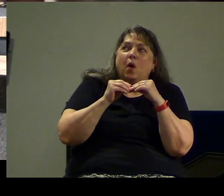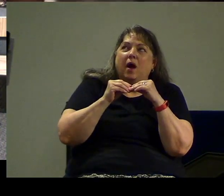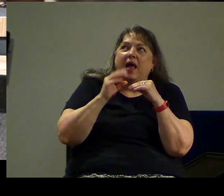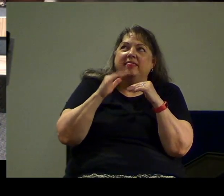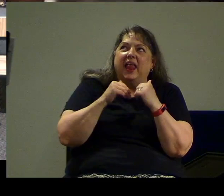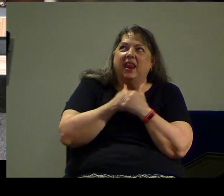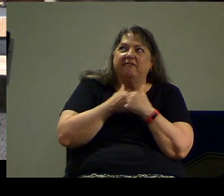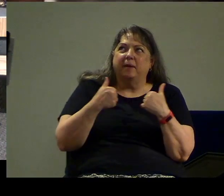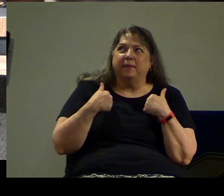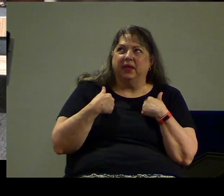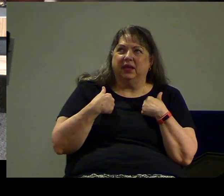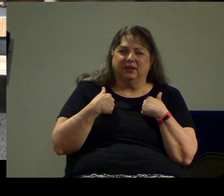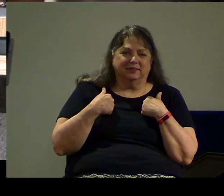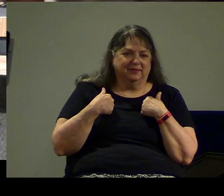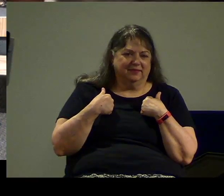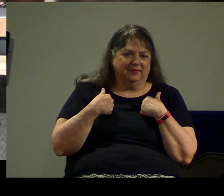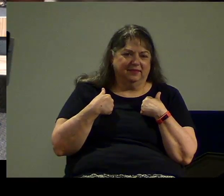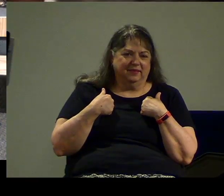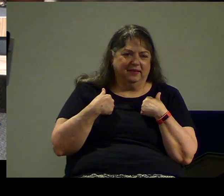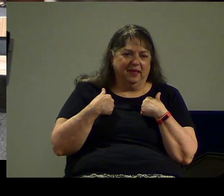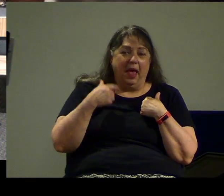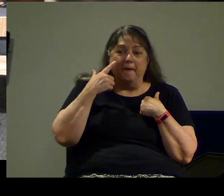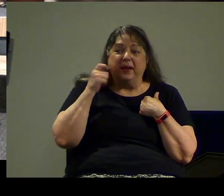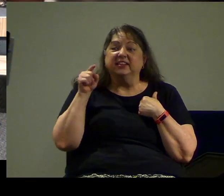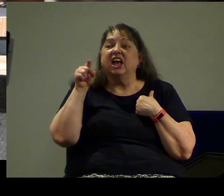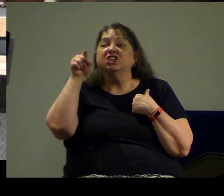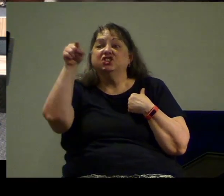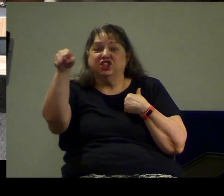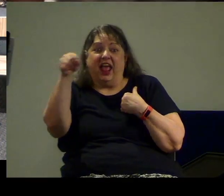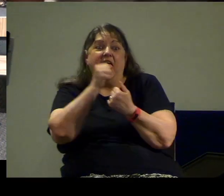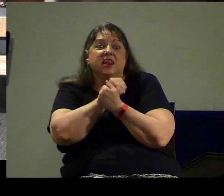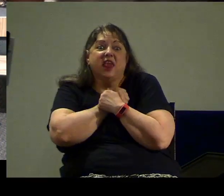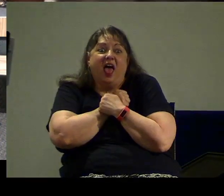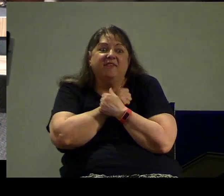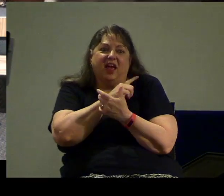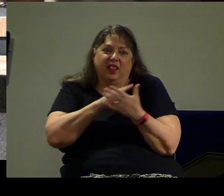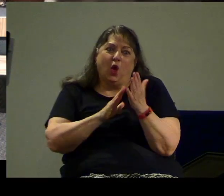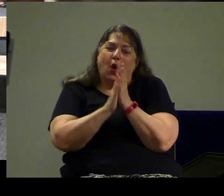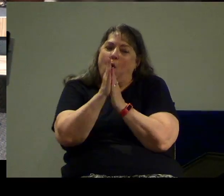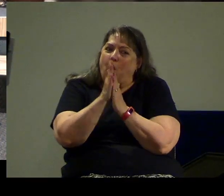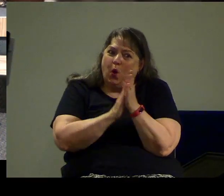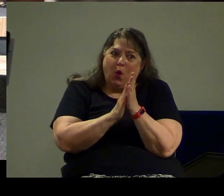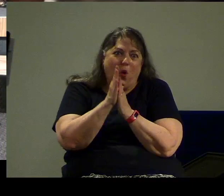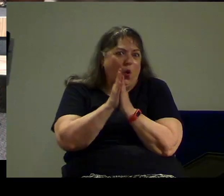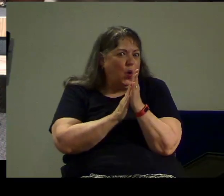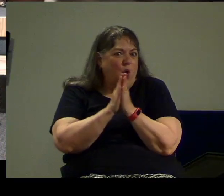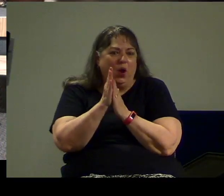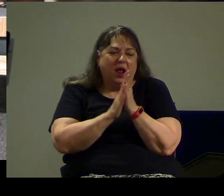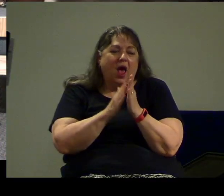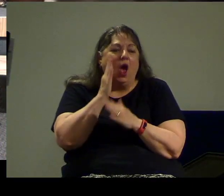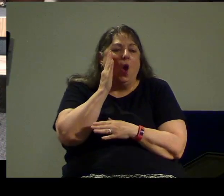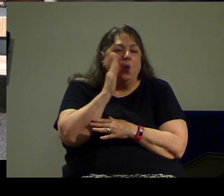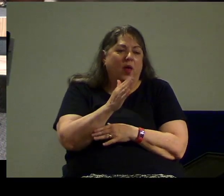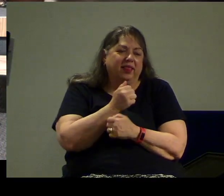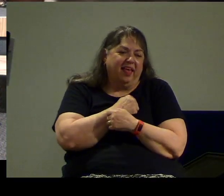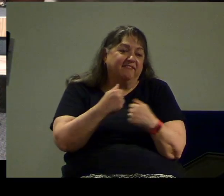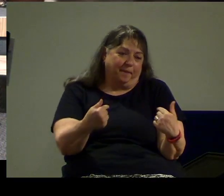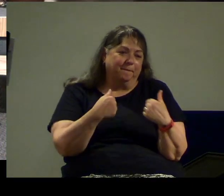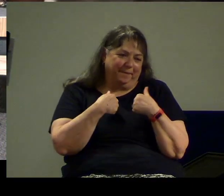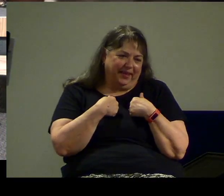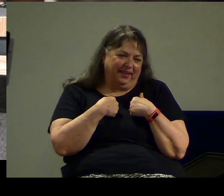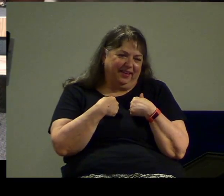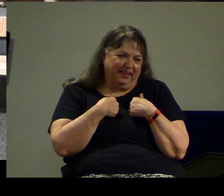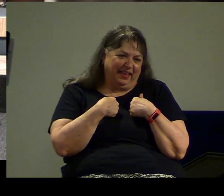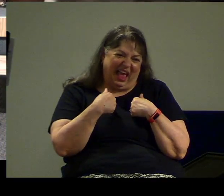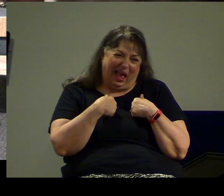me. Because I know if she loves the Lord God with all her heart, soul, and strength, she's going to love this guy who's